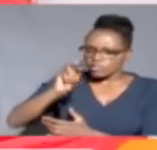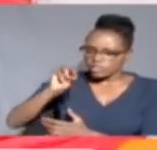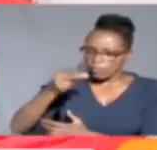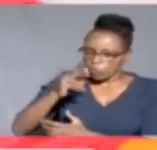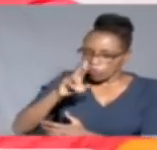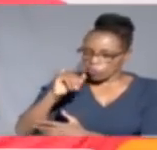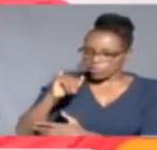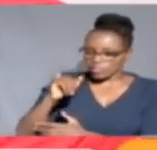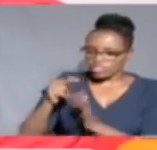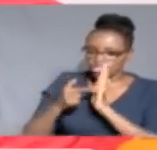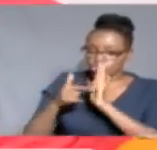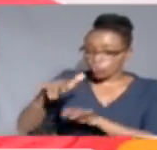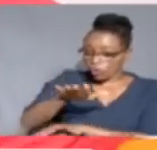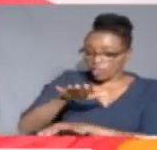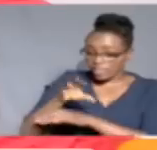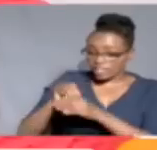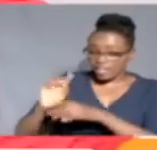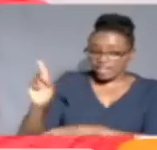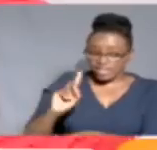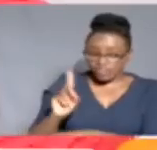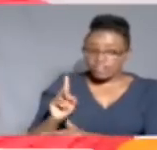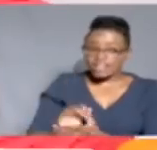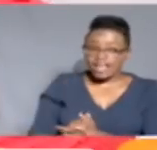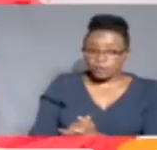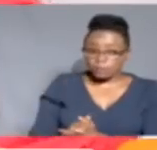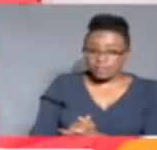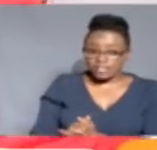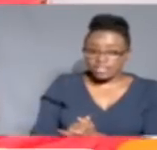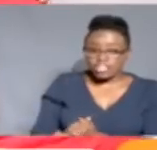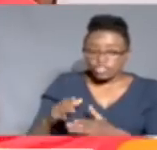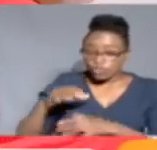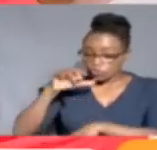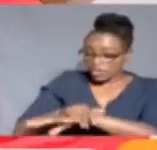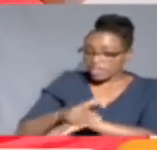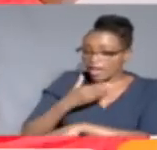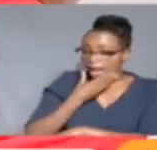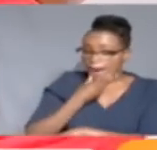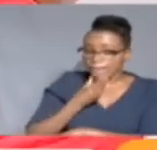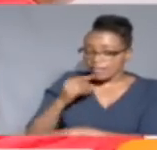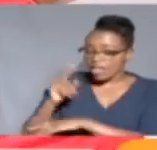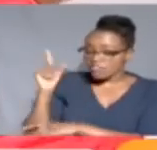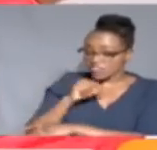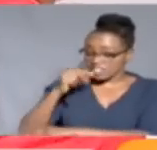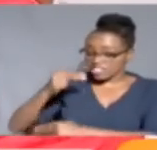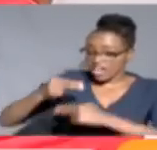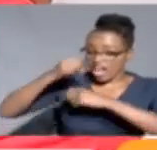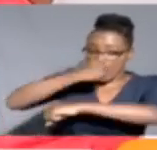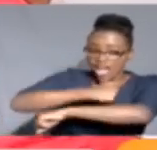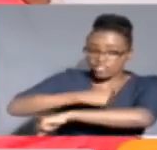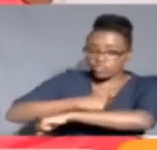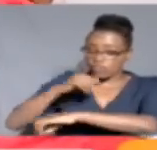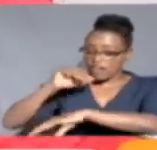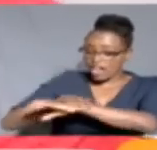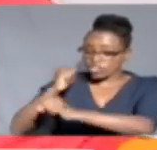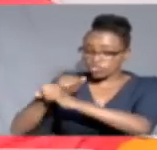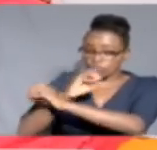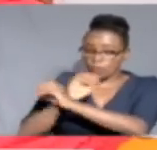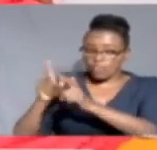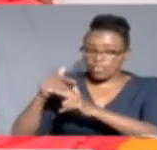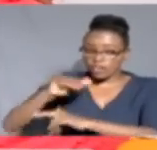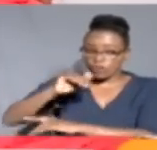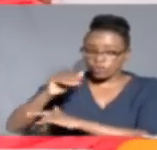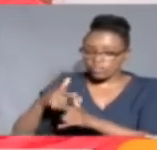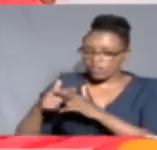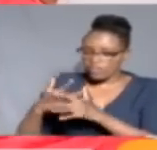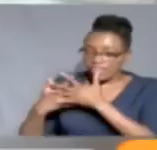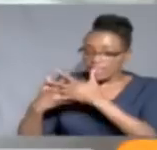here in Nairobi. Touting. You find a guy who's cleared high school. He can't get a job. He goes to tout. He's